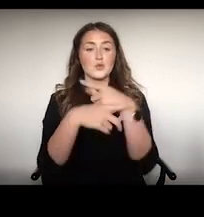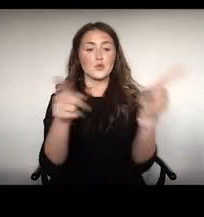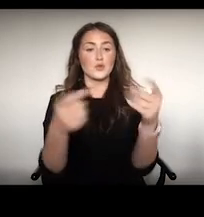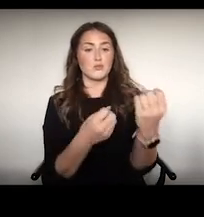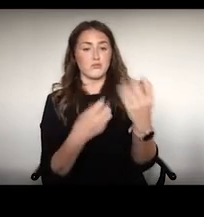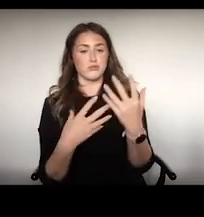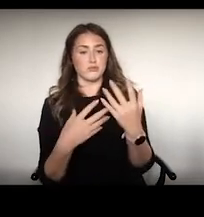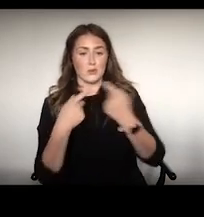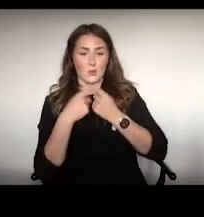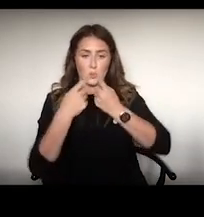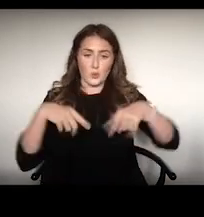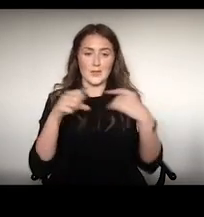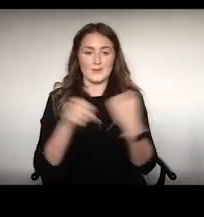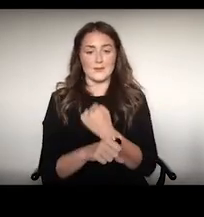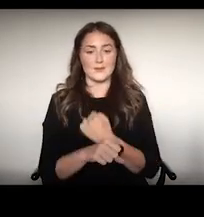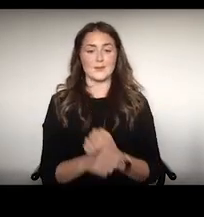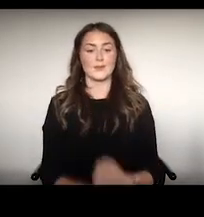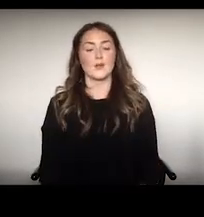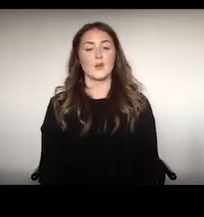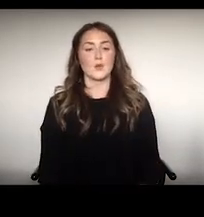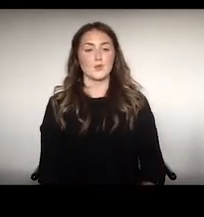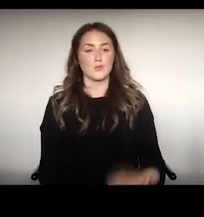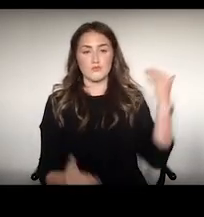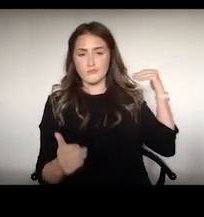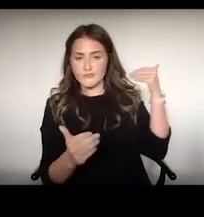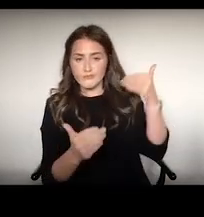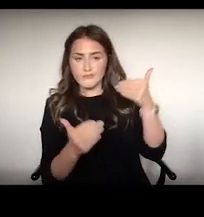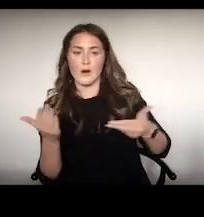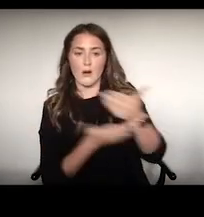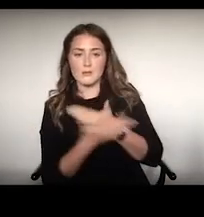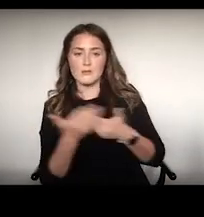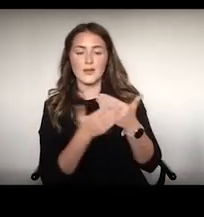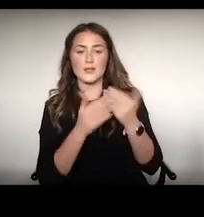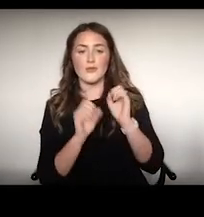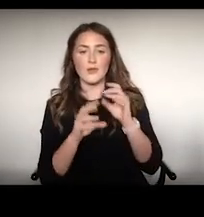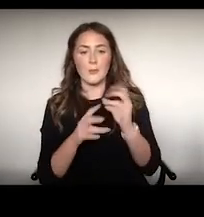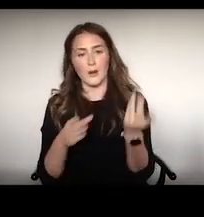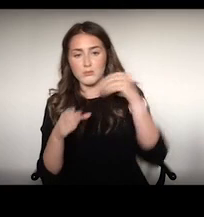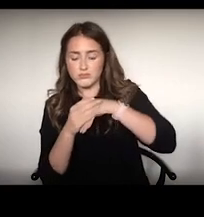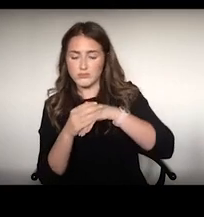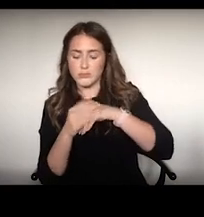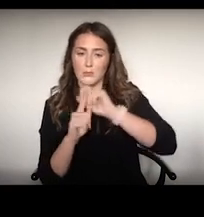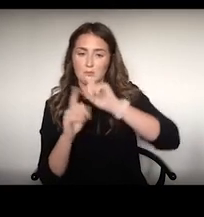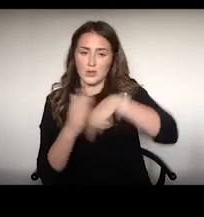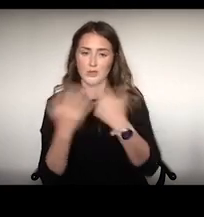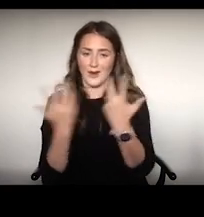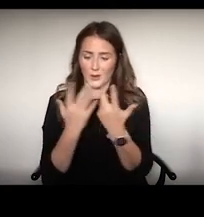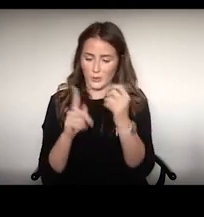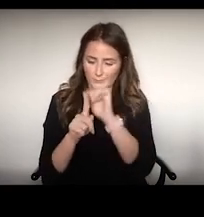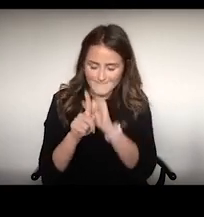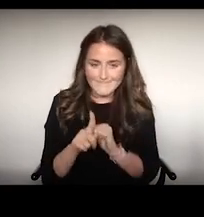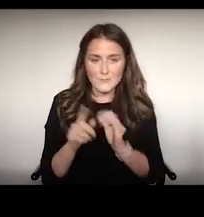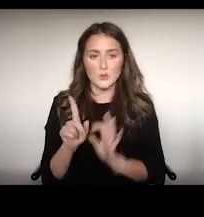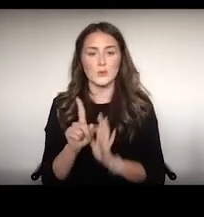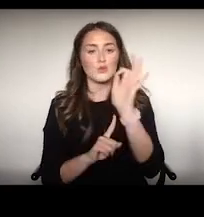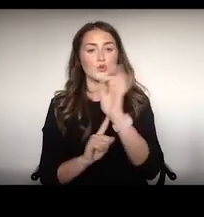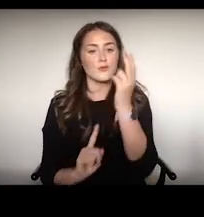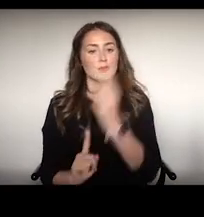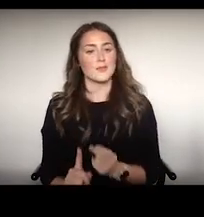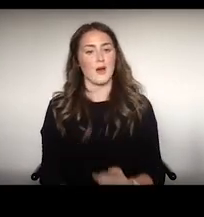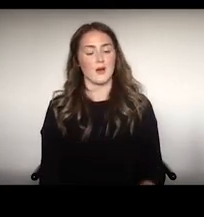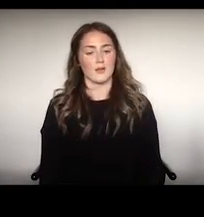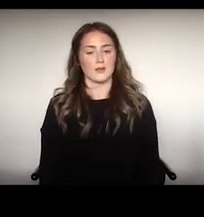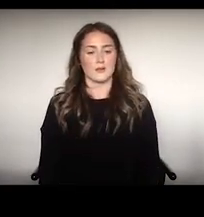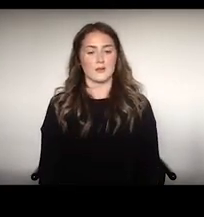The You Said We Did document is a summary of the responses we received during all of these previous consultations and how these have been used